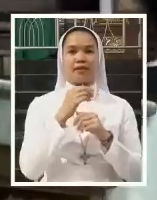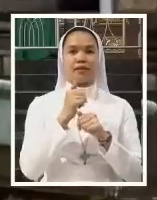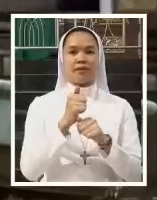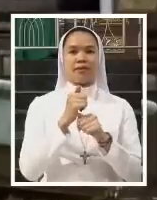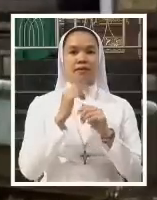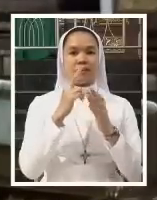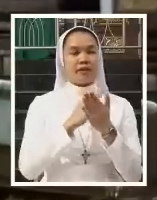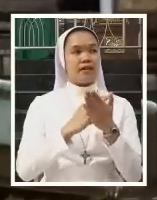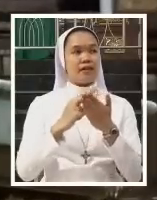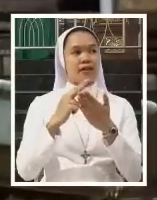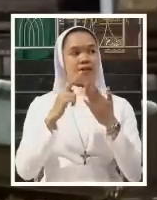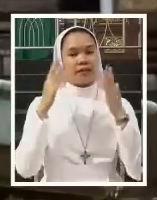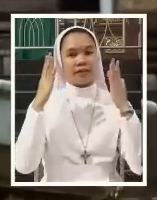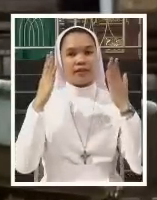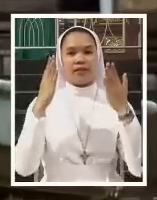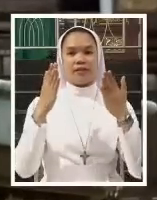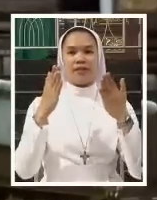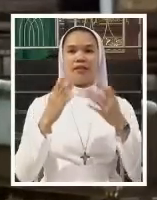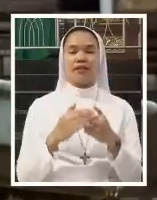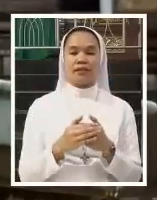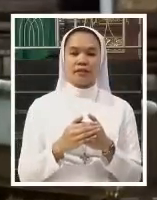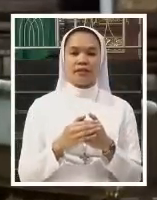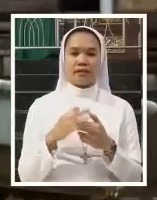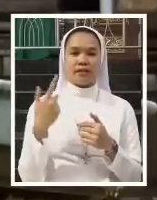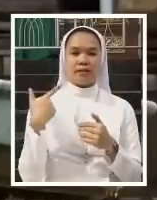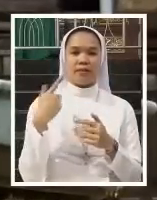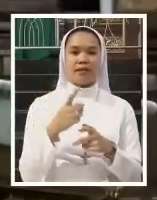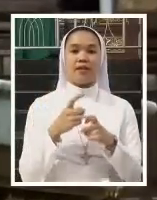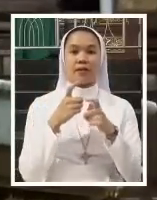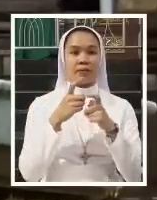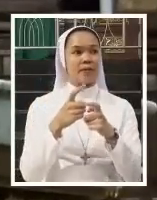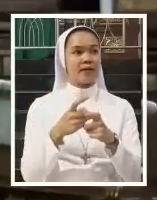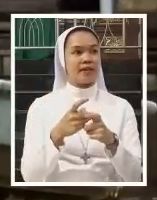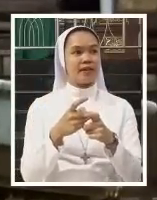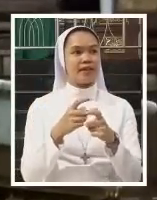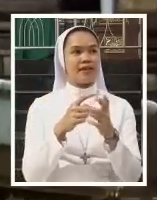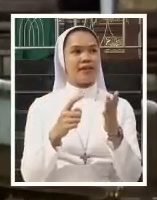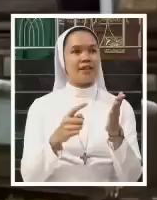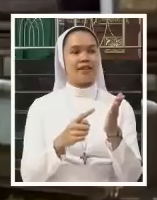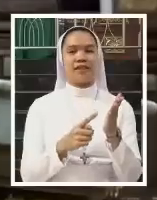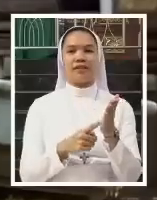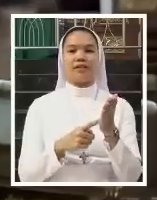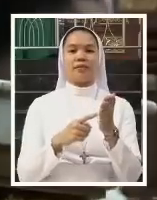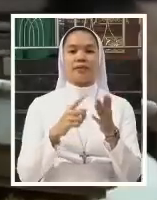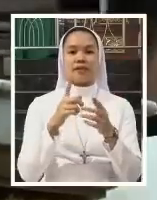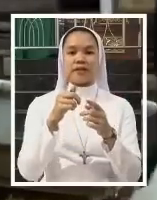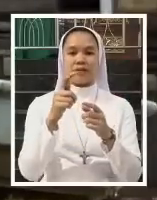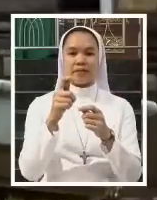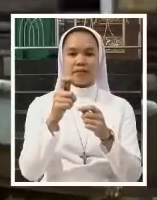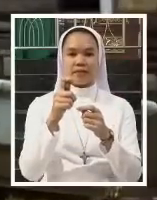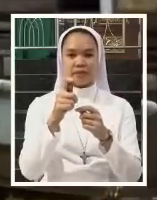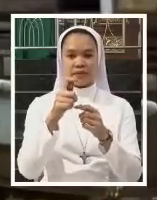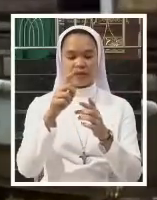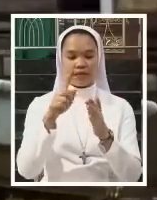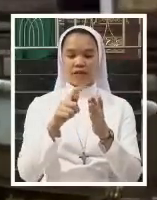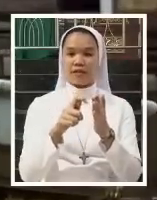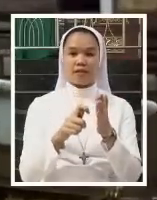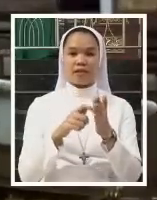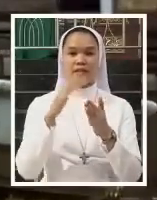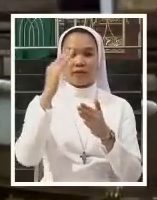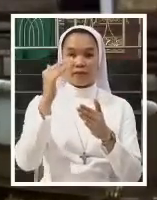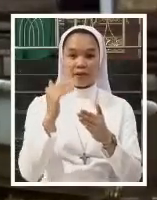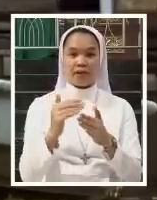See, Archbishop of Caceres, hereby awards this merit of testament to the